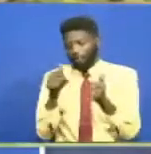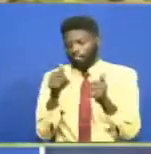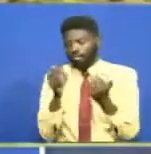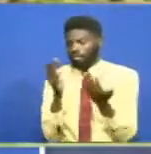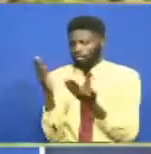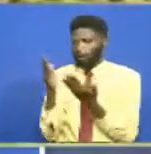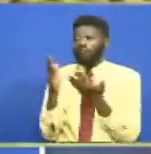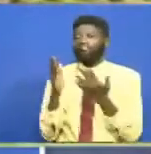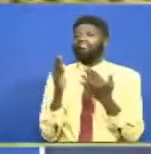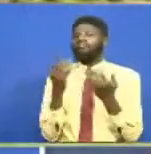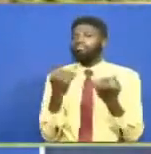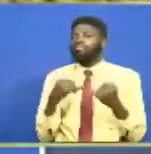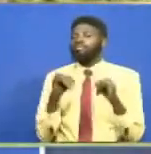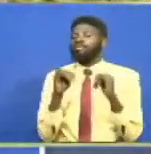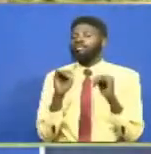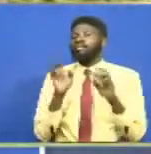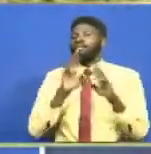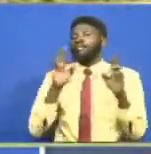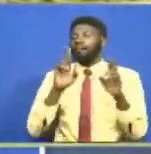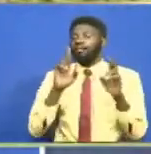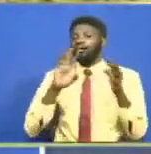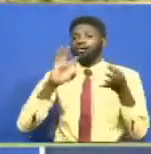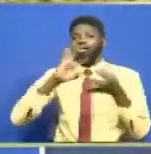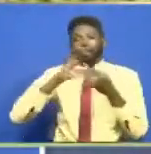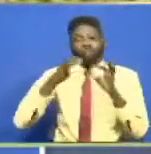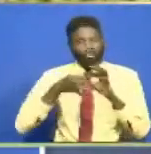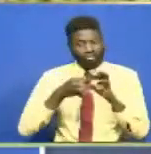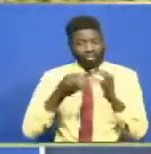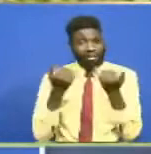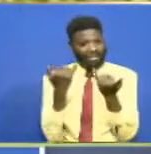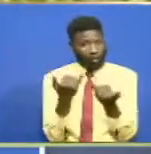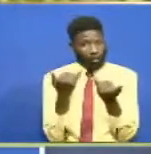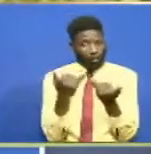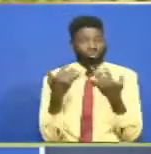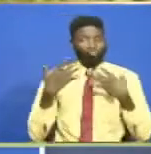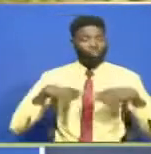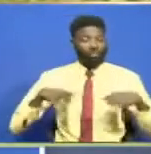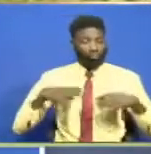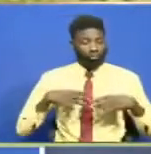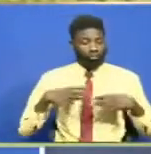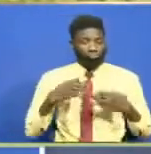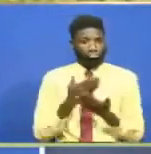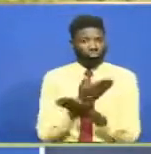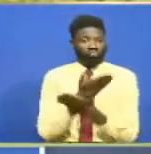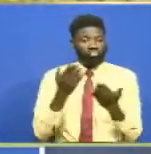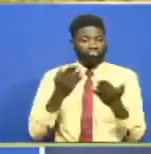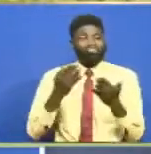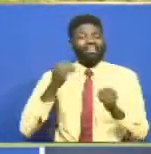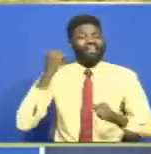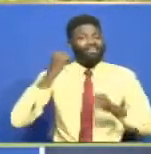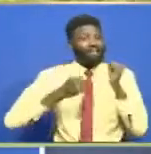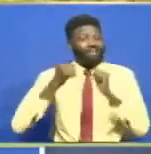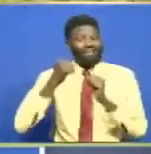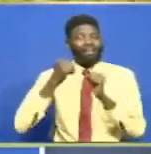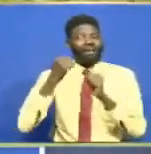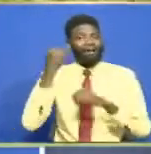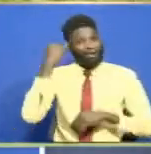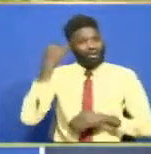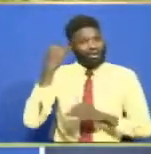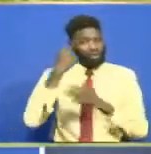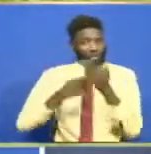preparing for the Olympics. Now, these athletes, the idea was to make sure that they qualify not only for the